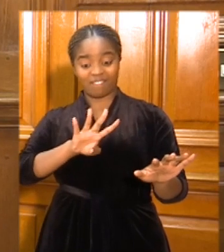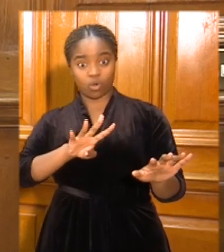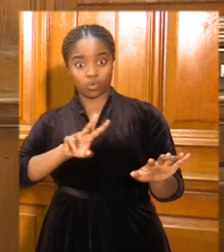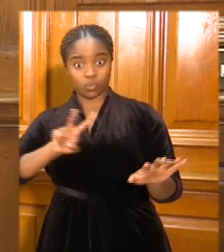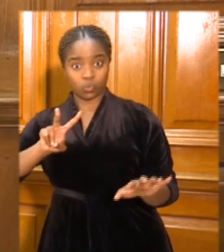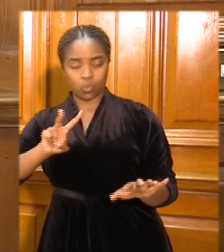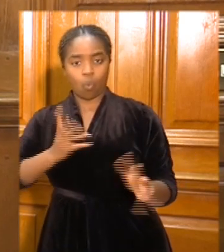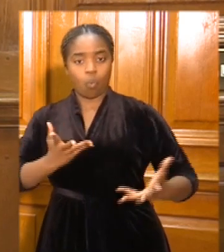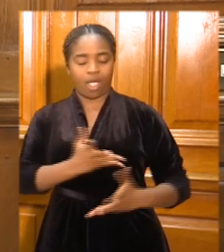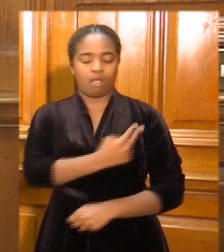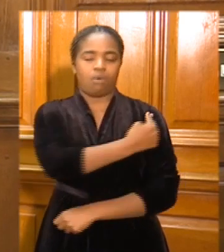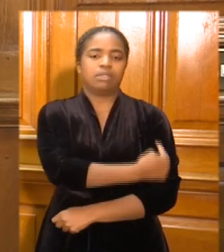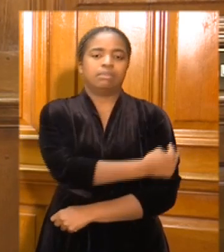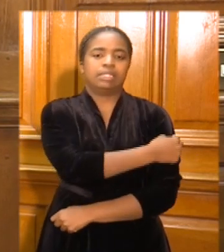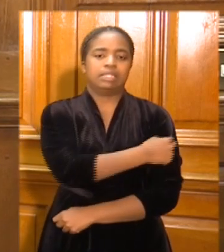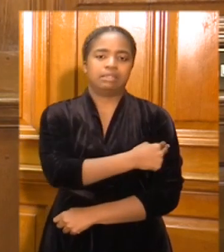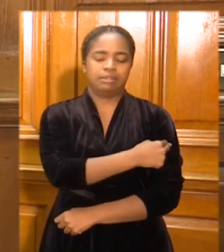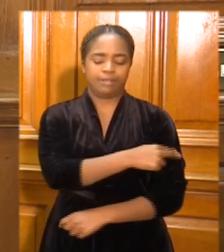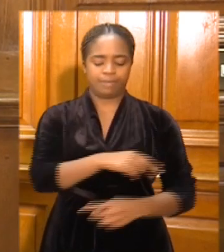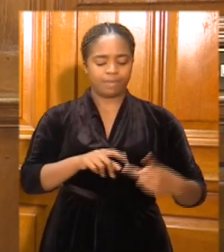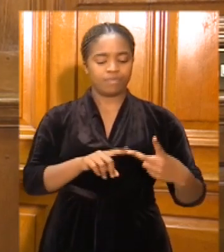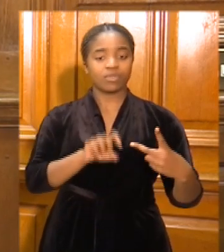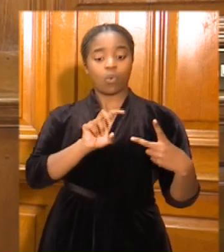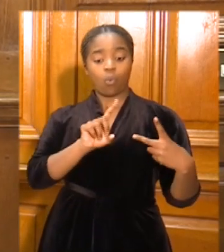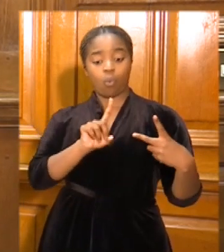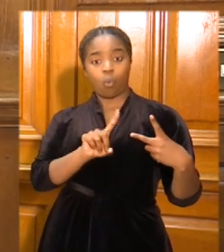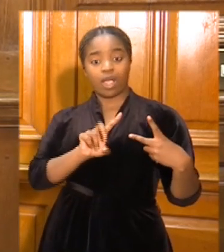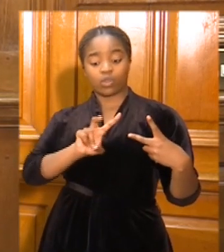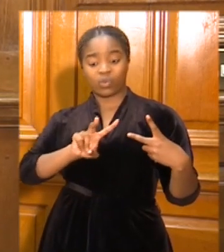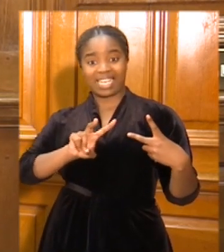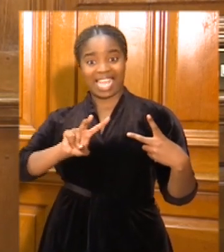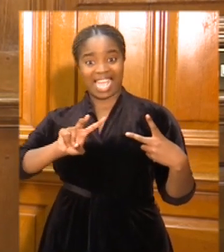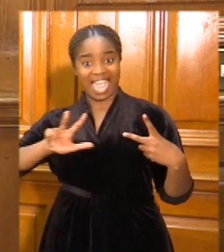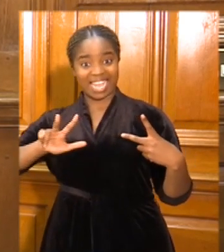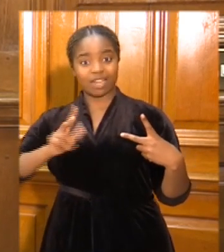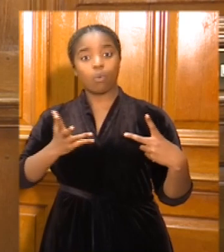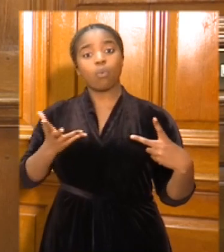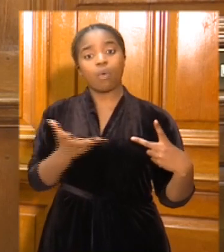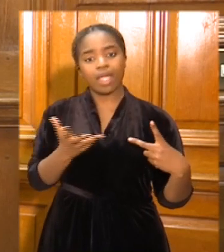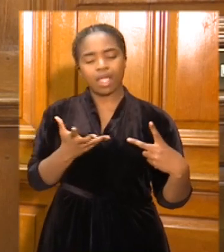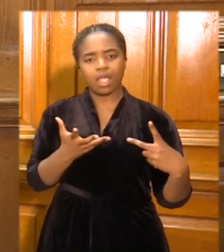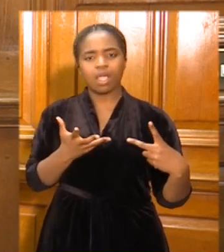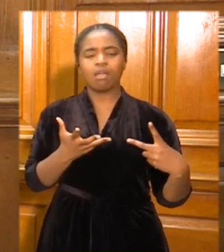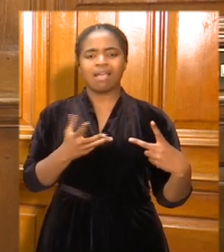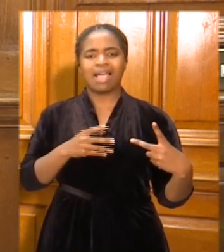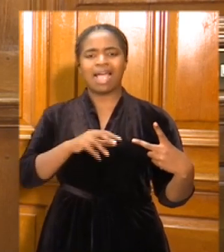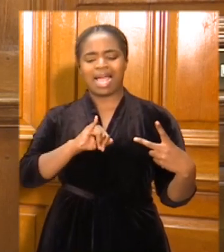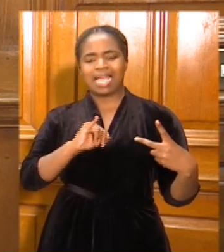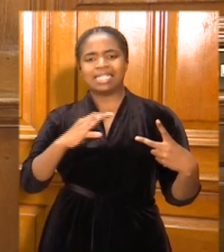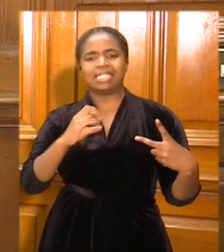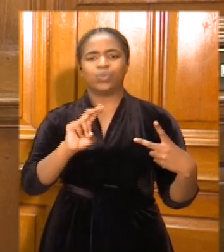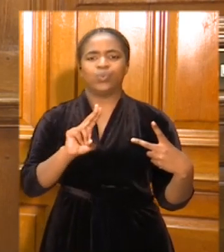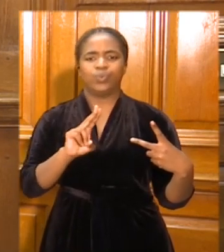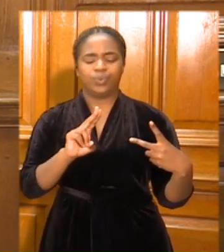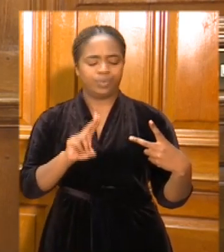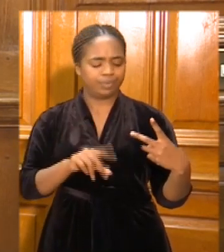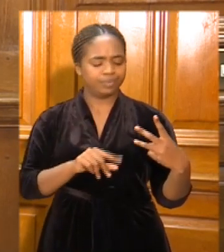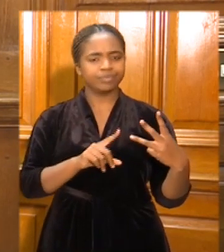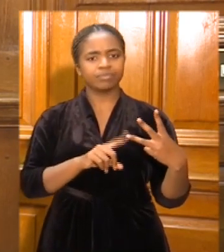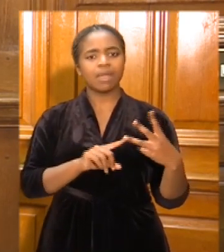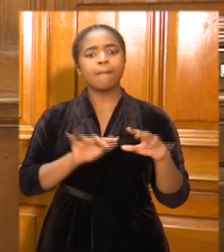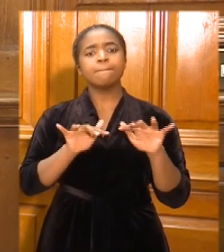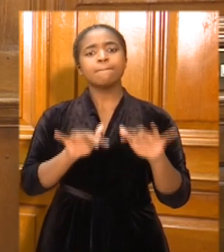are in hospital, and 128 of these are in intensive care. The number of